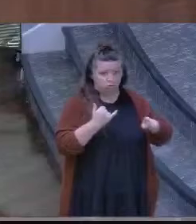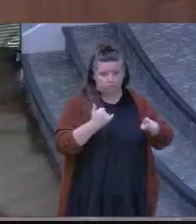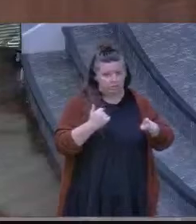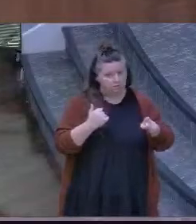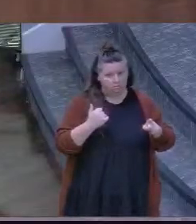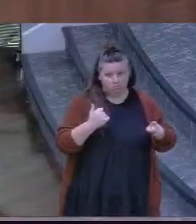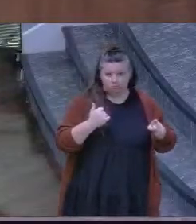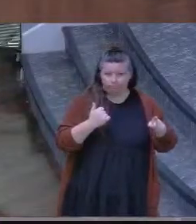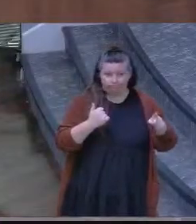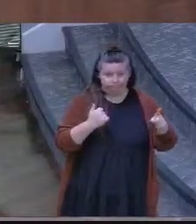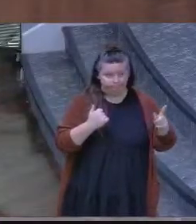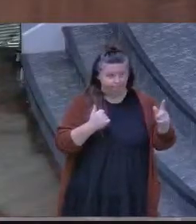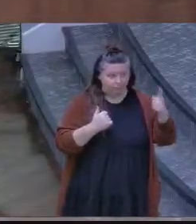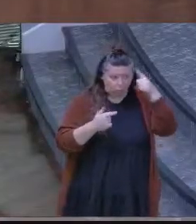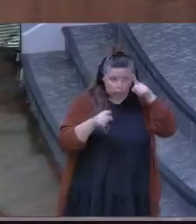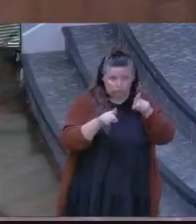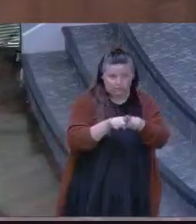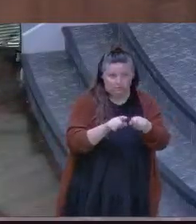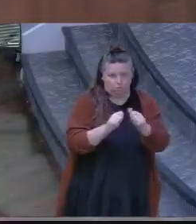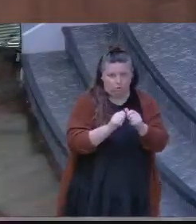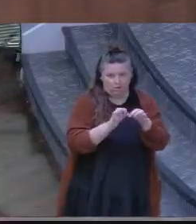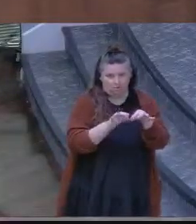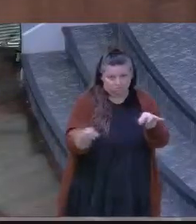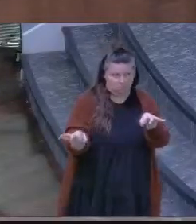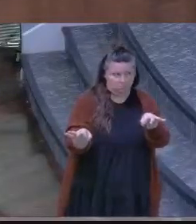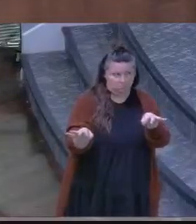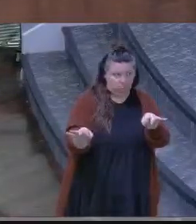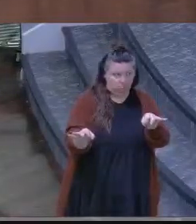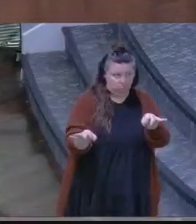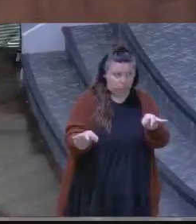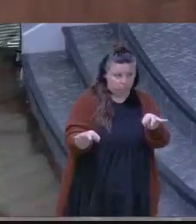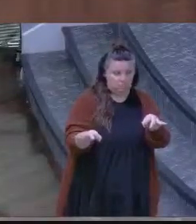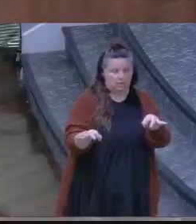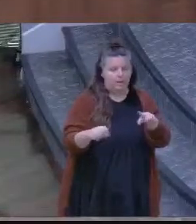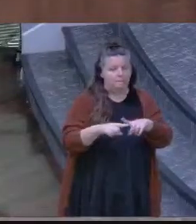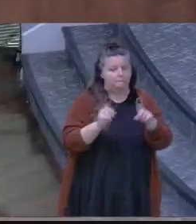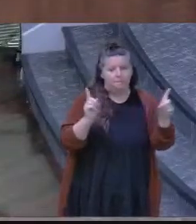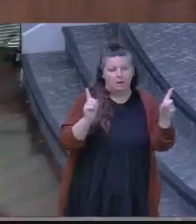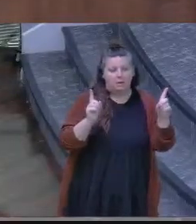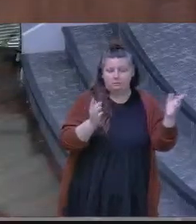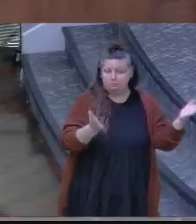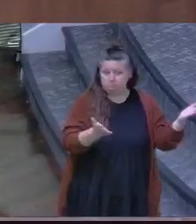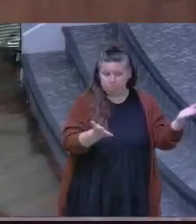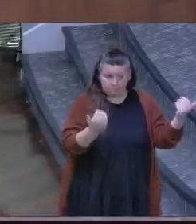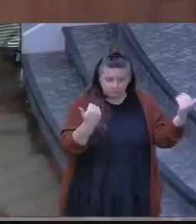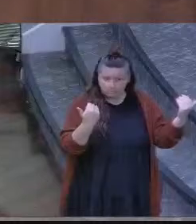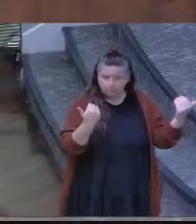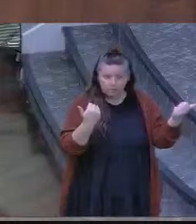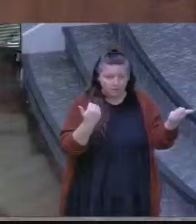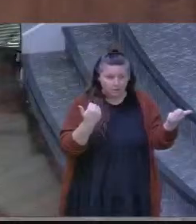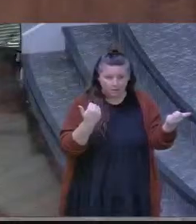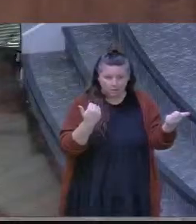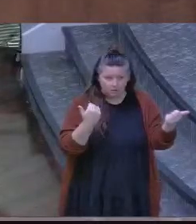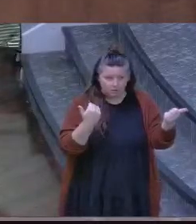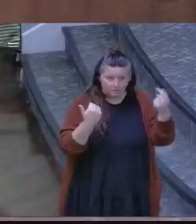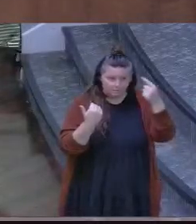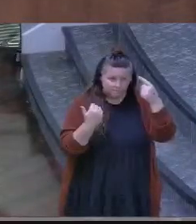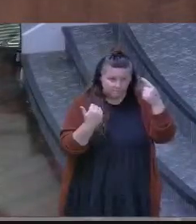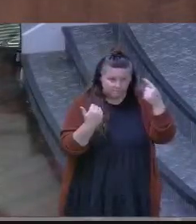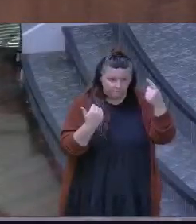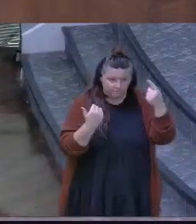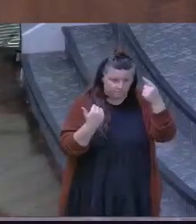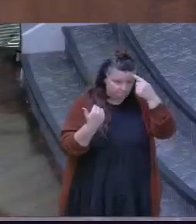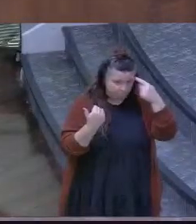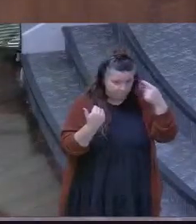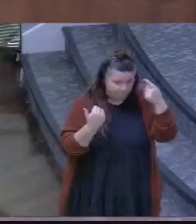the language, but I'm open to the floor, a motion on the floor so we can open for